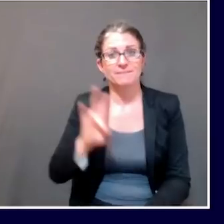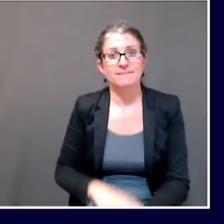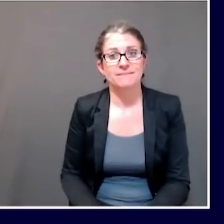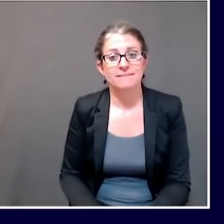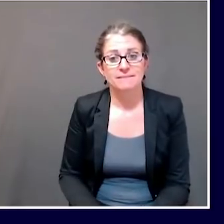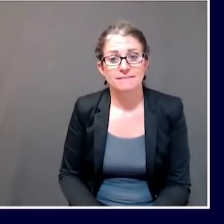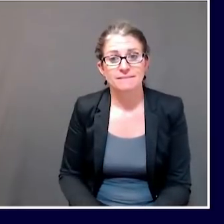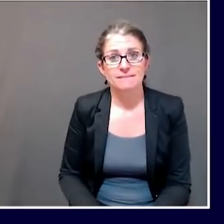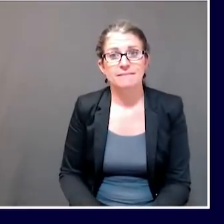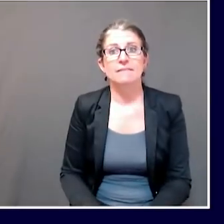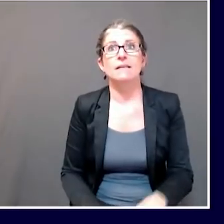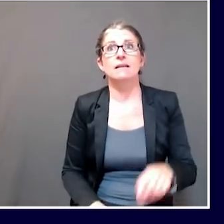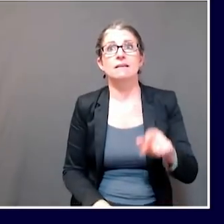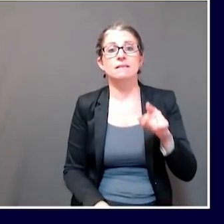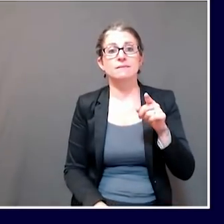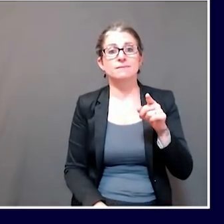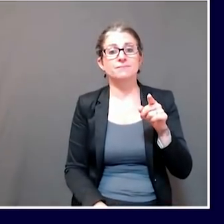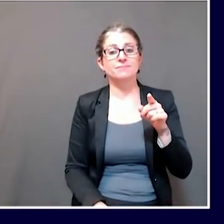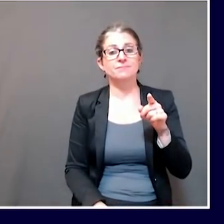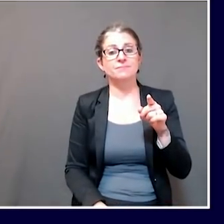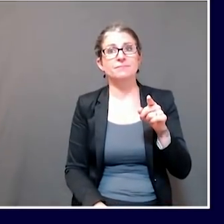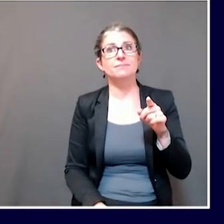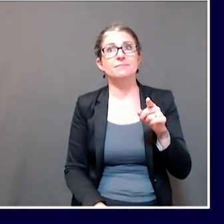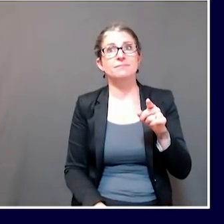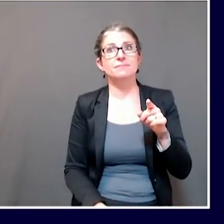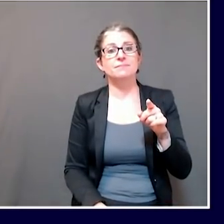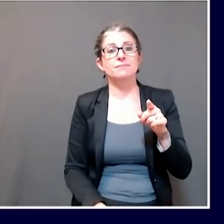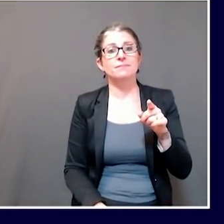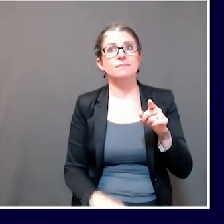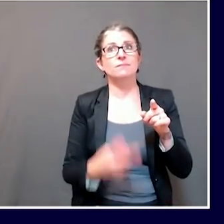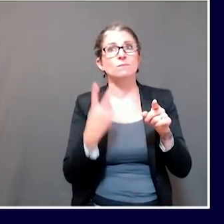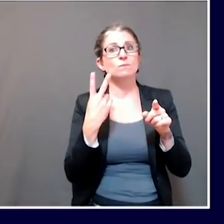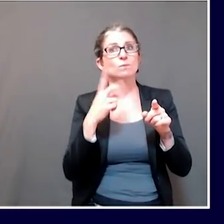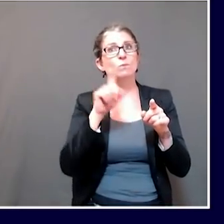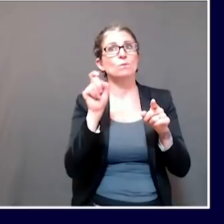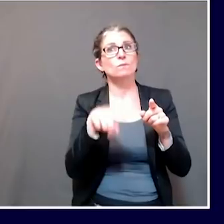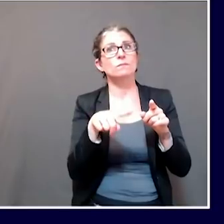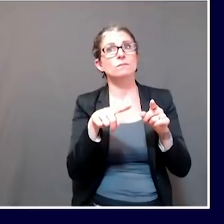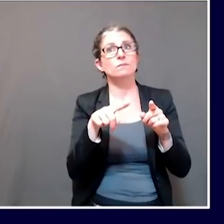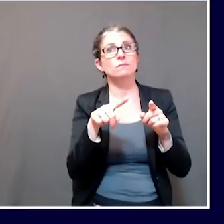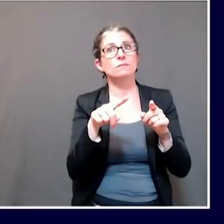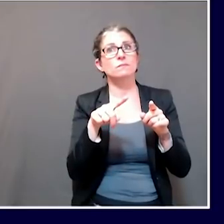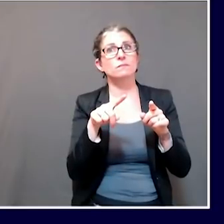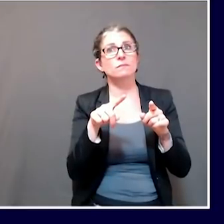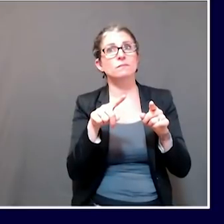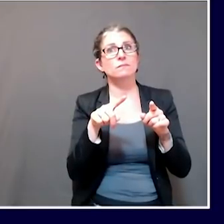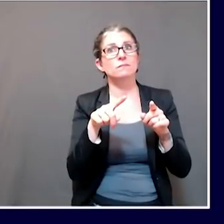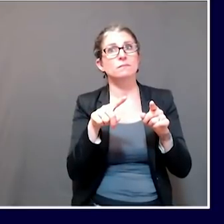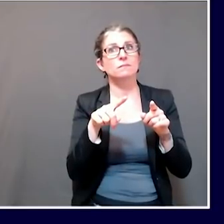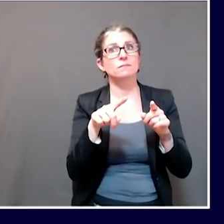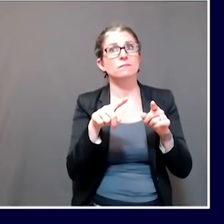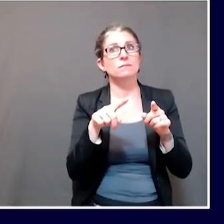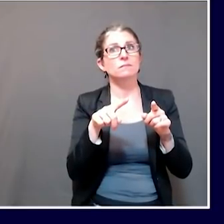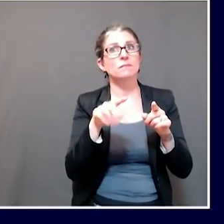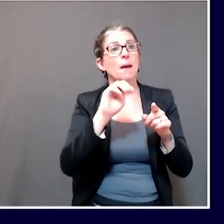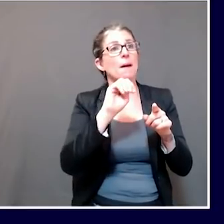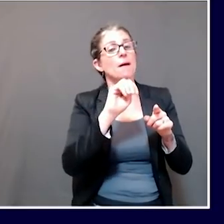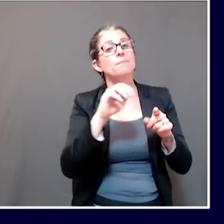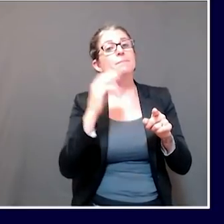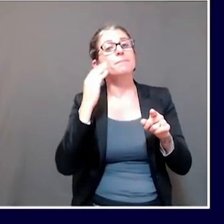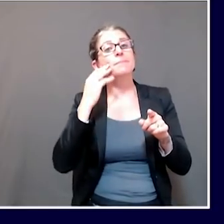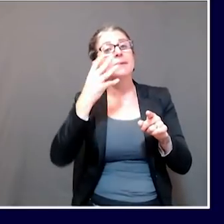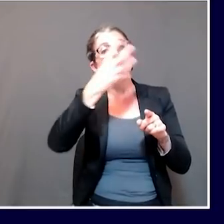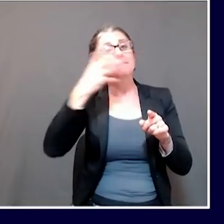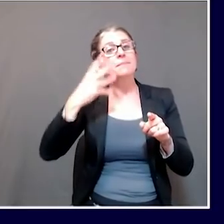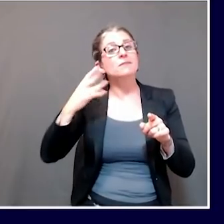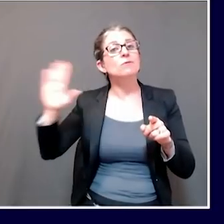Thank you, Dr. Shah. Two questions. How many migrant workers are currently being quarantined in Bangor?